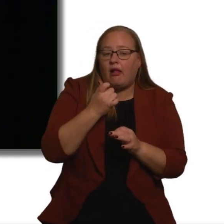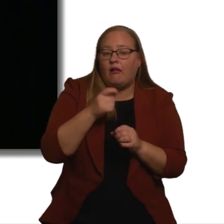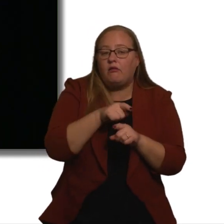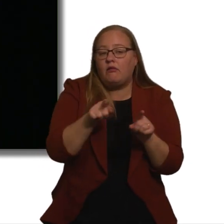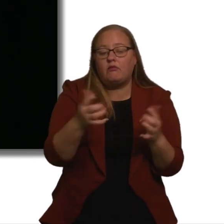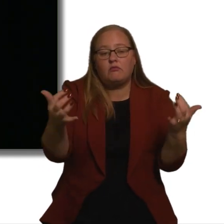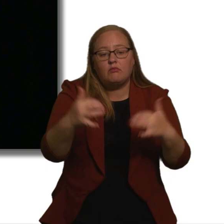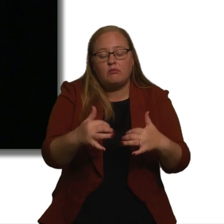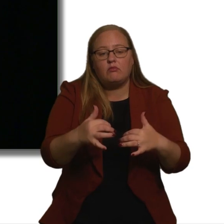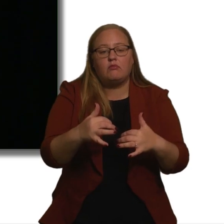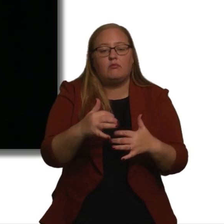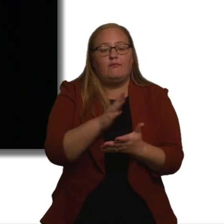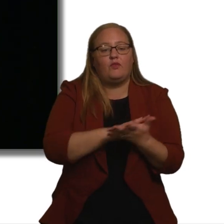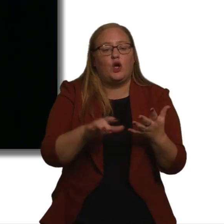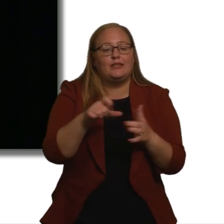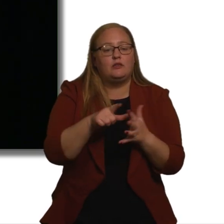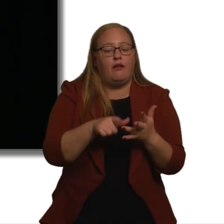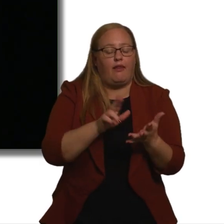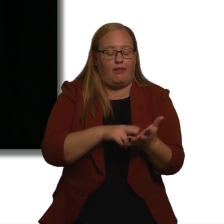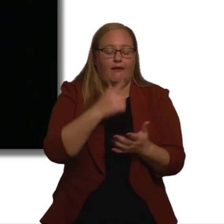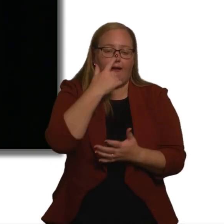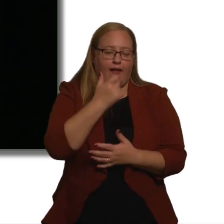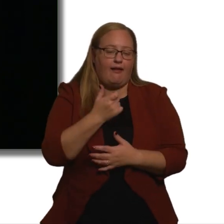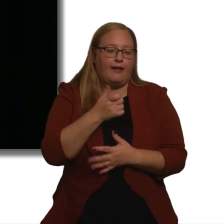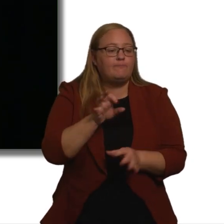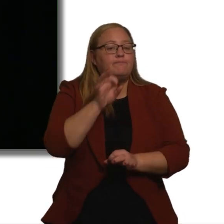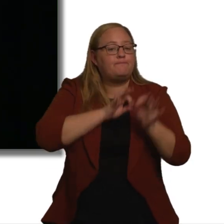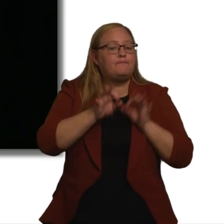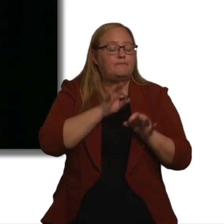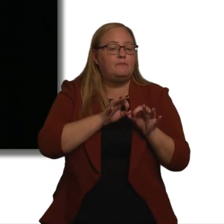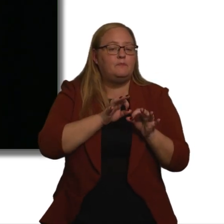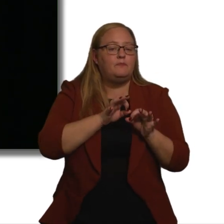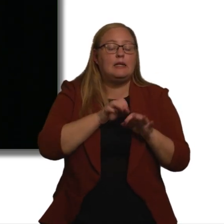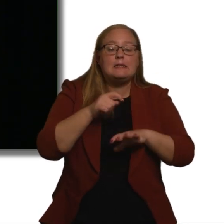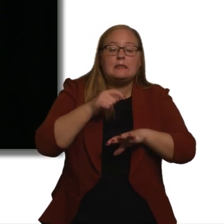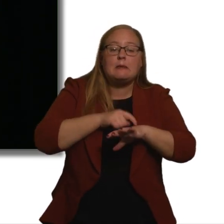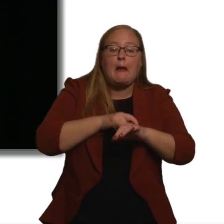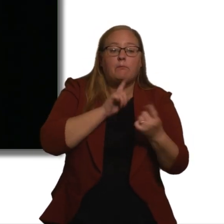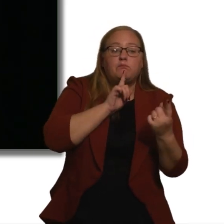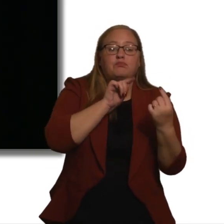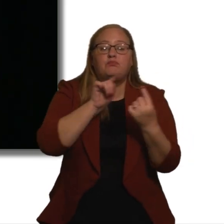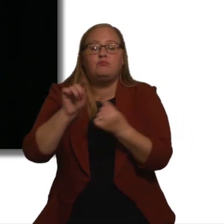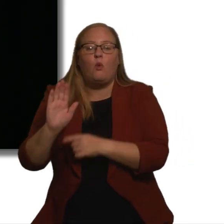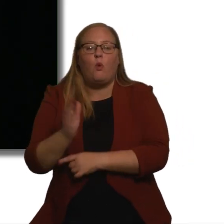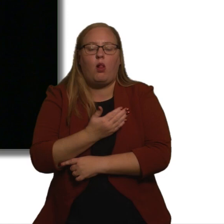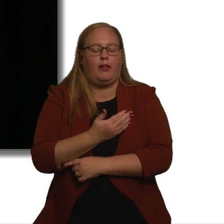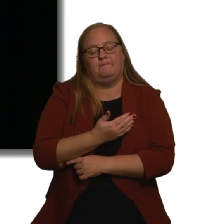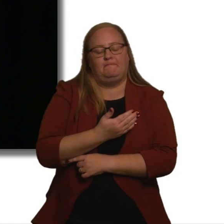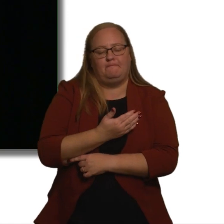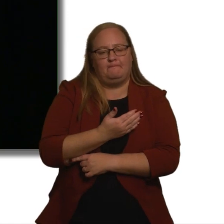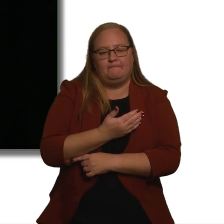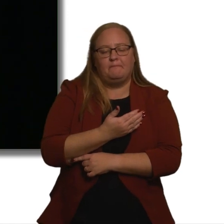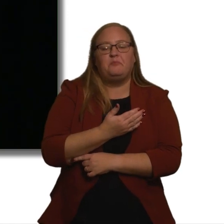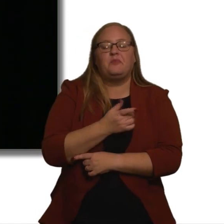person in Huntingdon. Now, time will prevent us from covering every question from every venue this evening, but we'll make sure